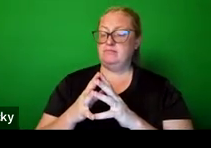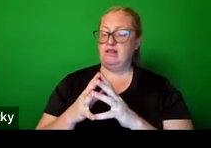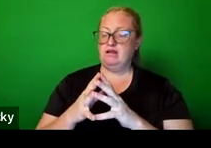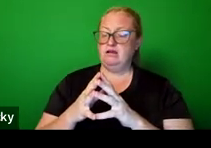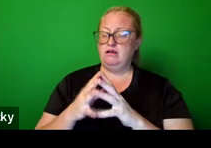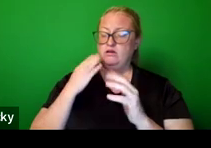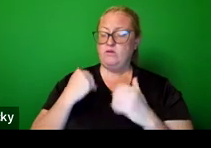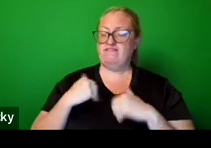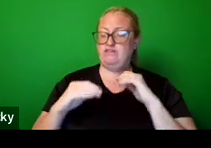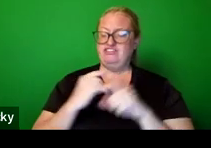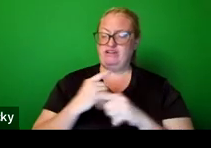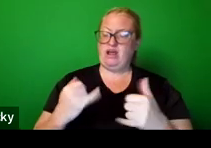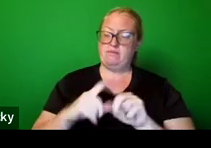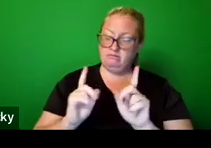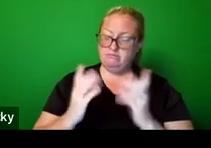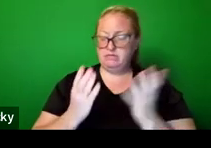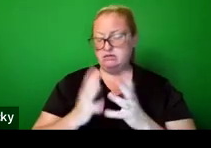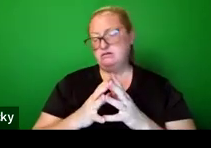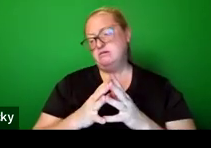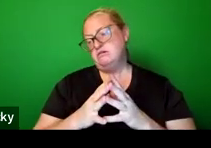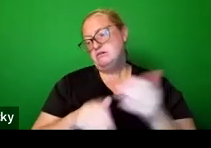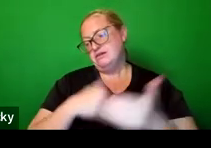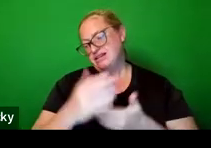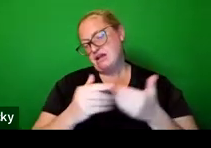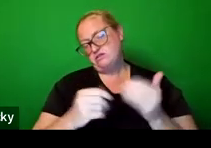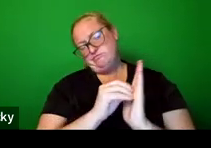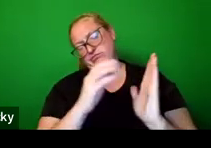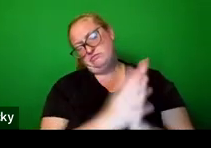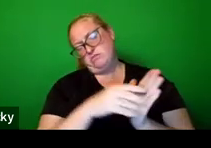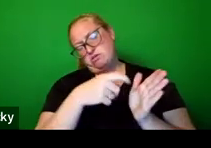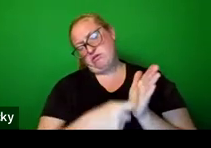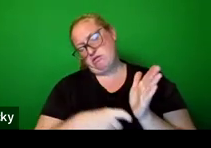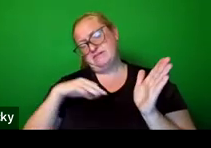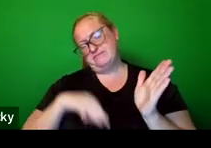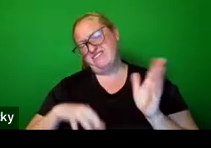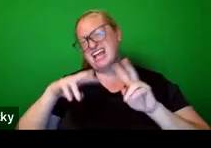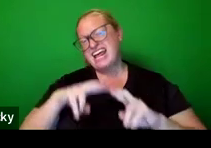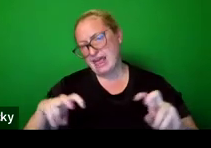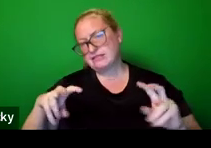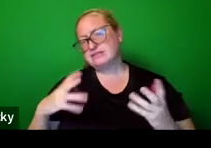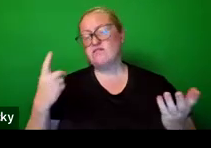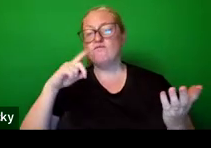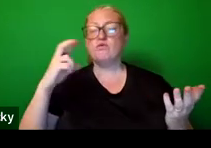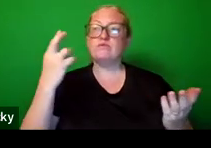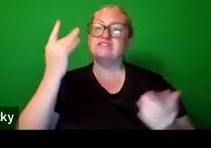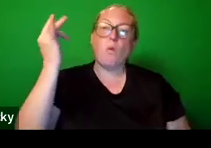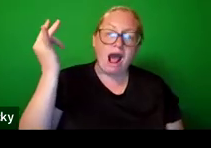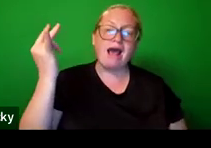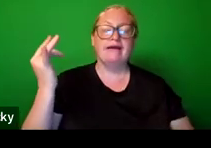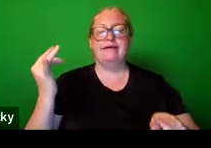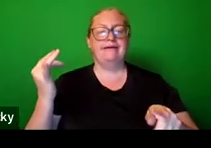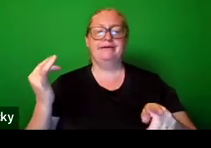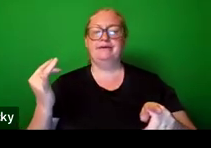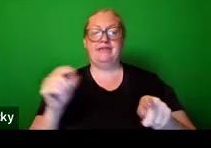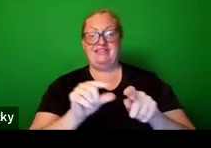something in writing, essentially a cost-benefit analysis, and all the reasons why this is